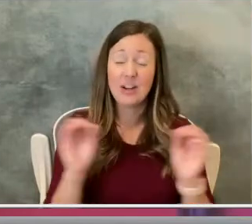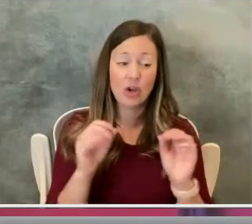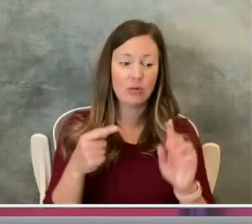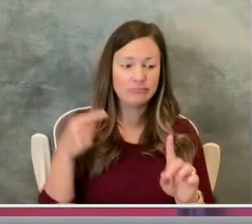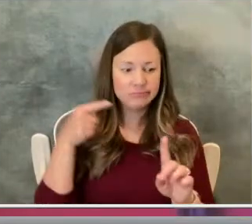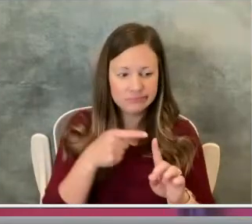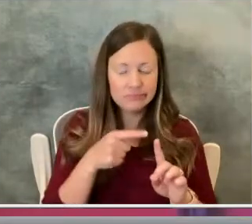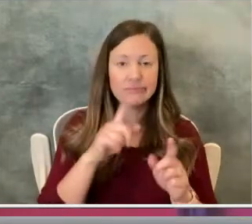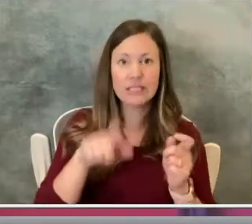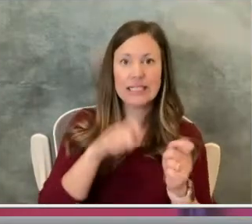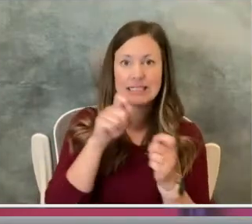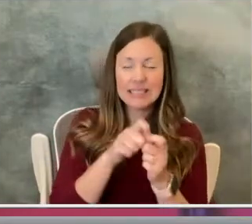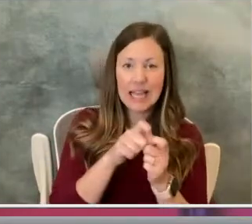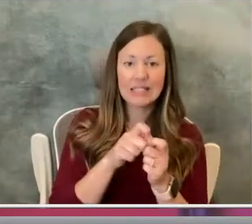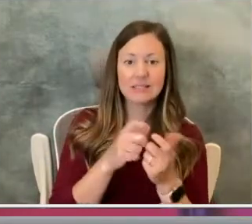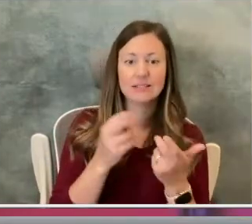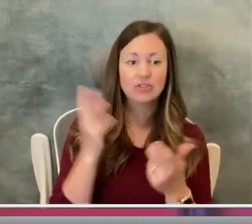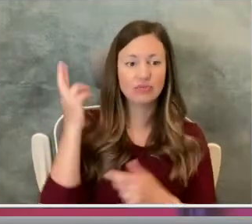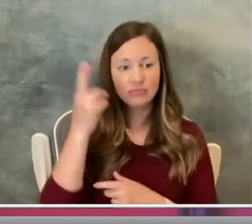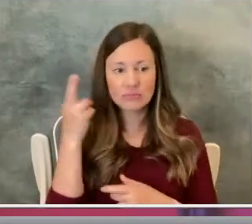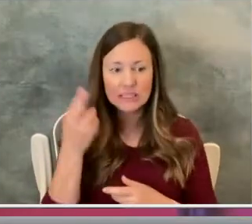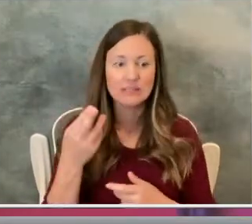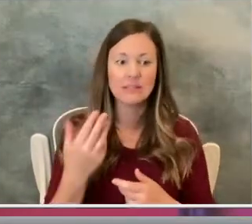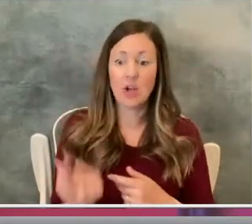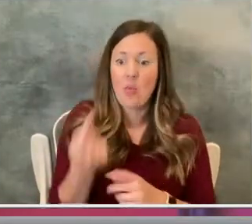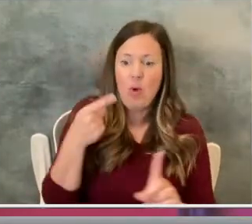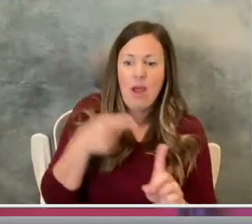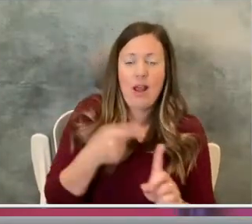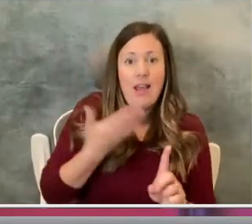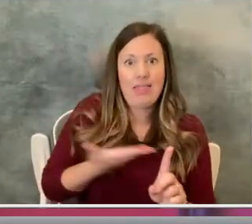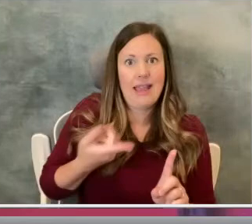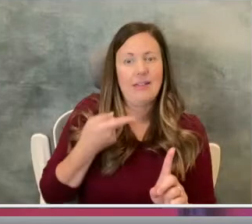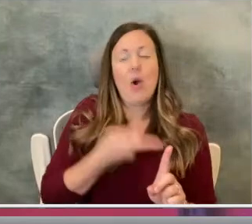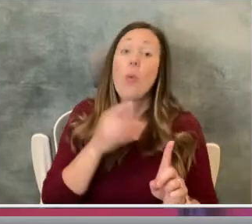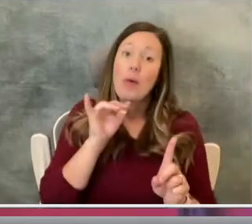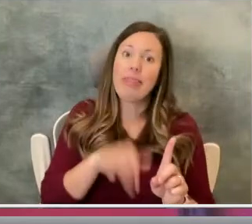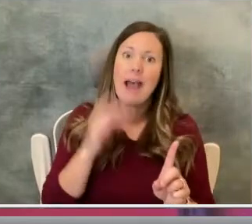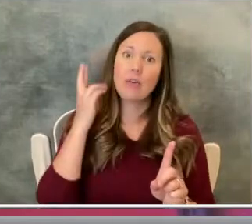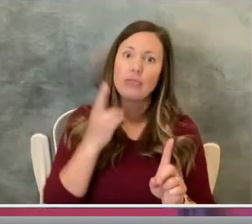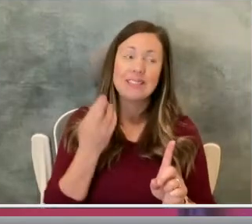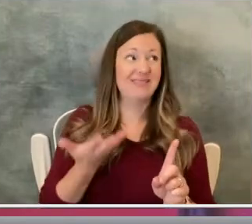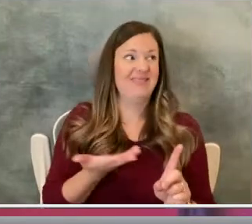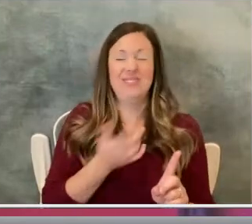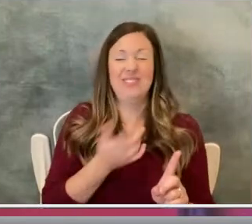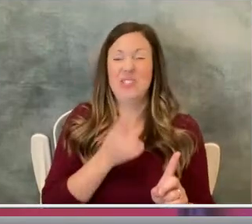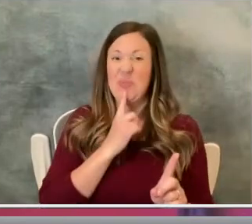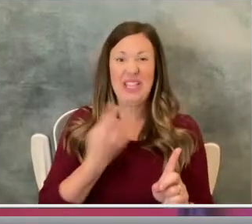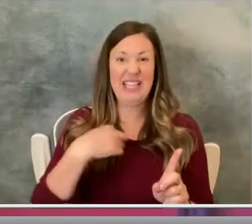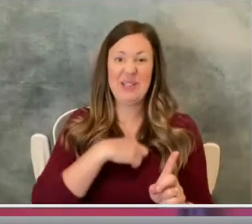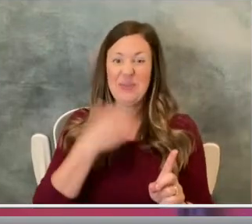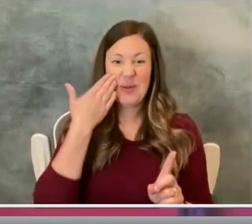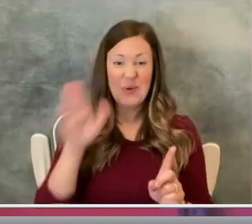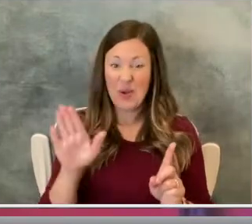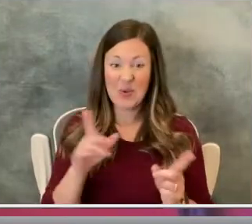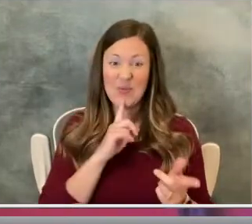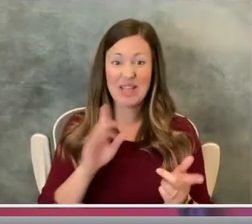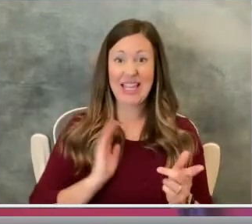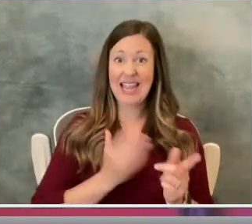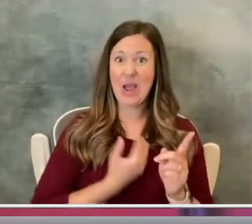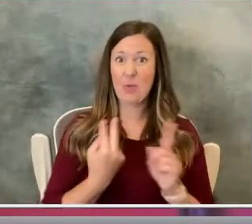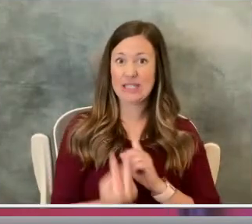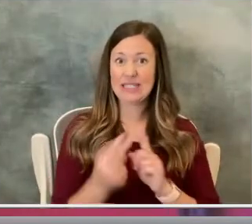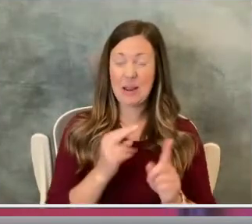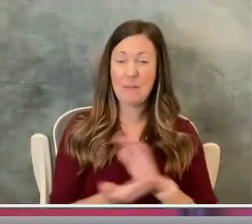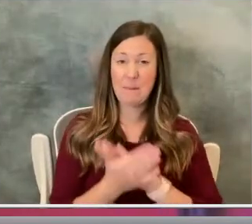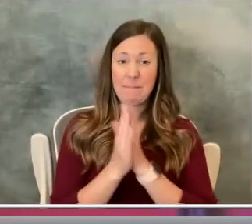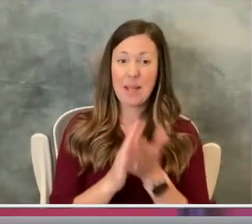know, single thing we can put our finger on and say it's absolutely this. It more, from our standpoint, becomes a